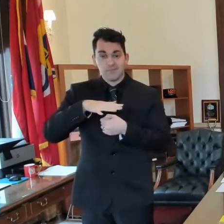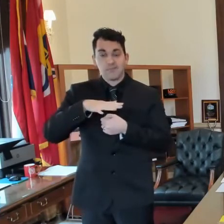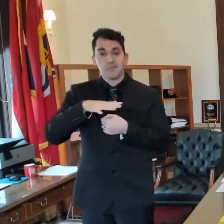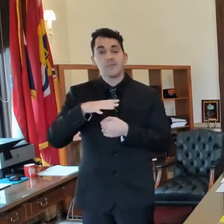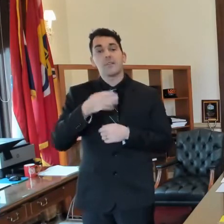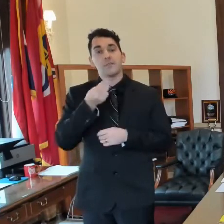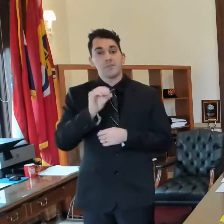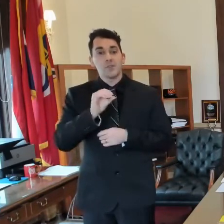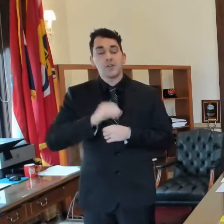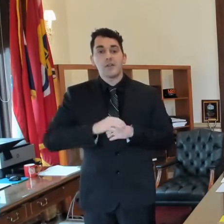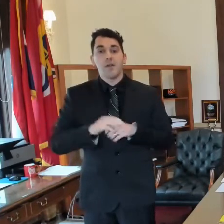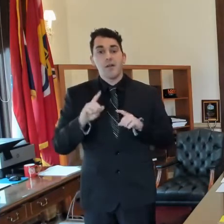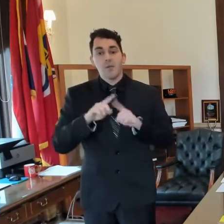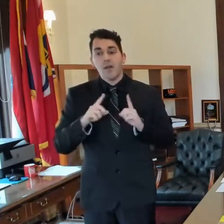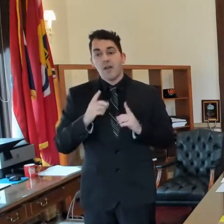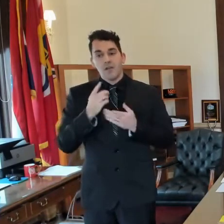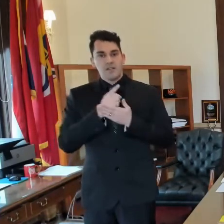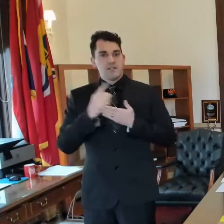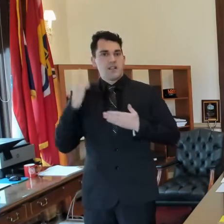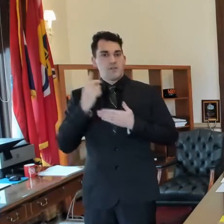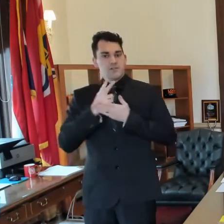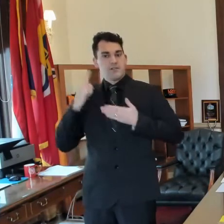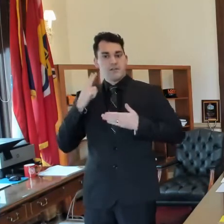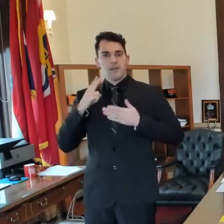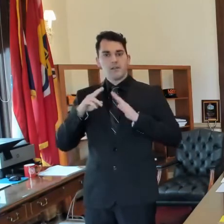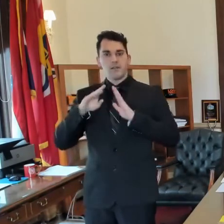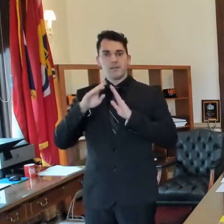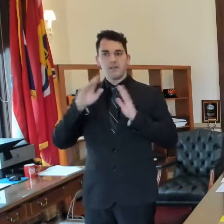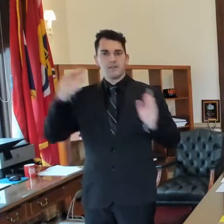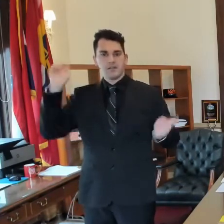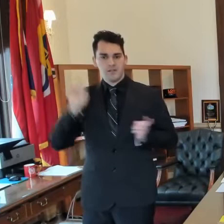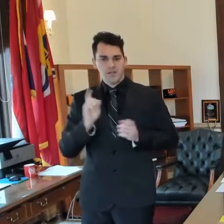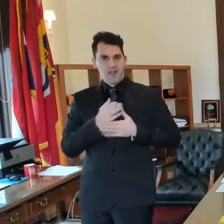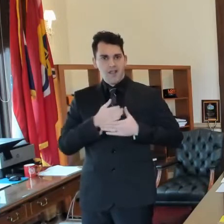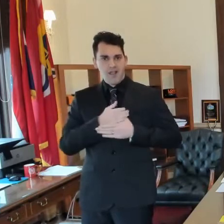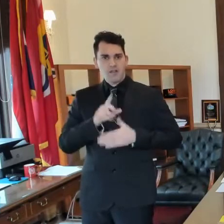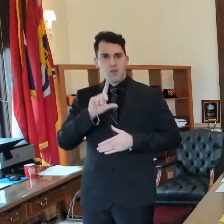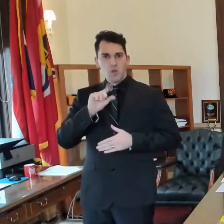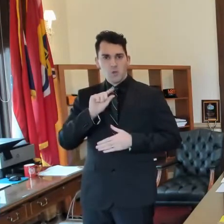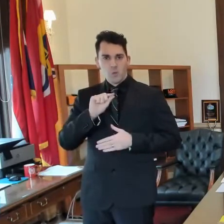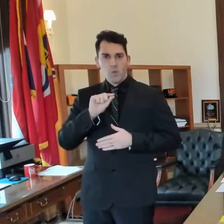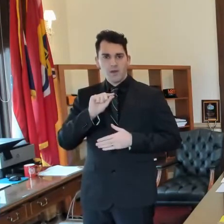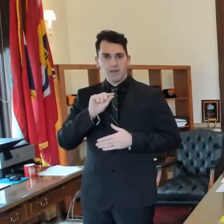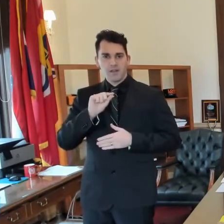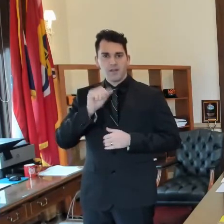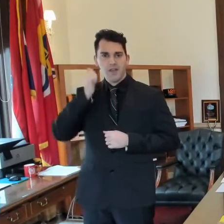earlier, a couple of weeks ago, we were down at 20 cases per day. So